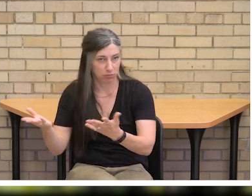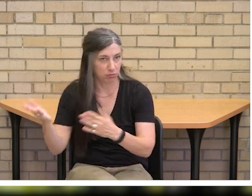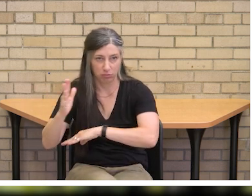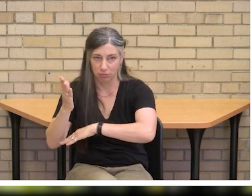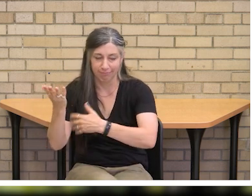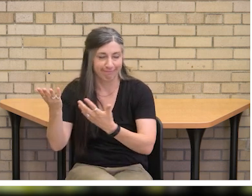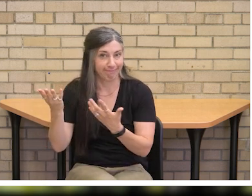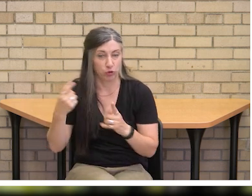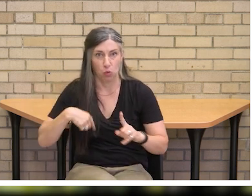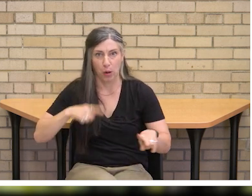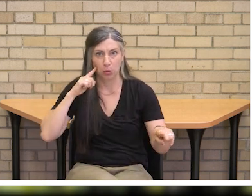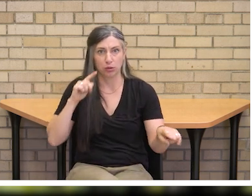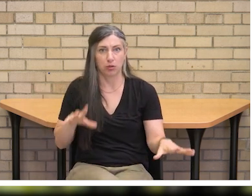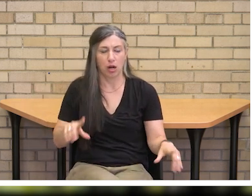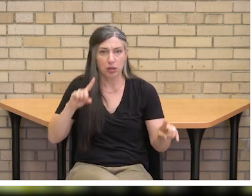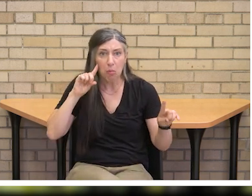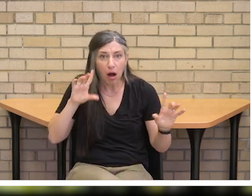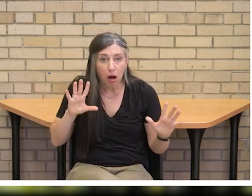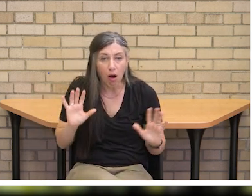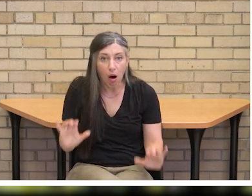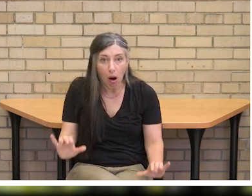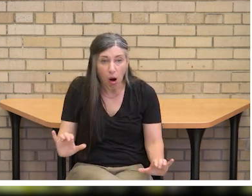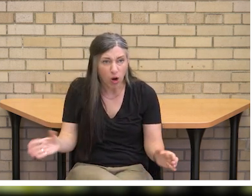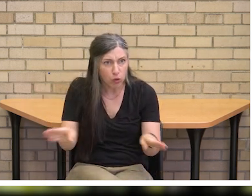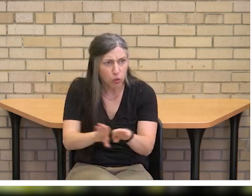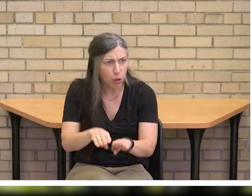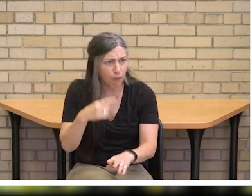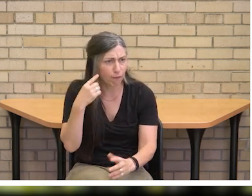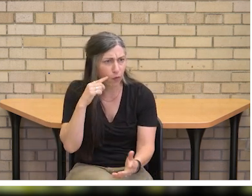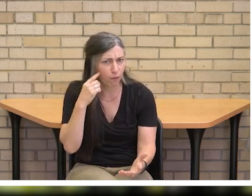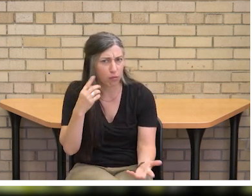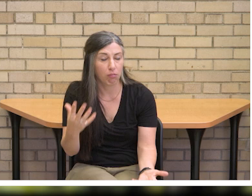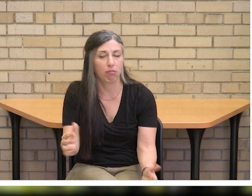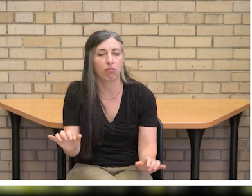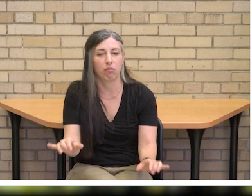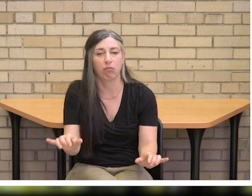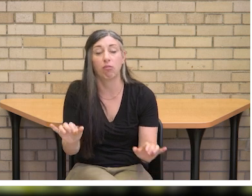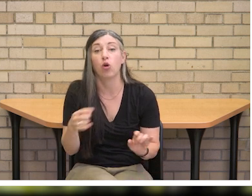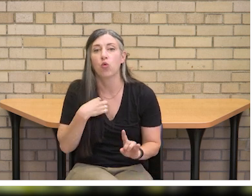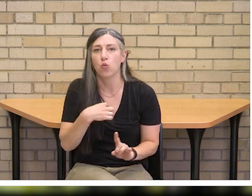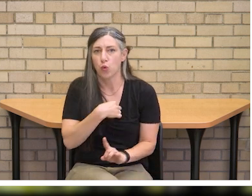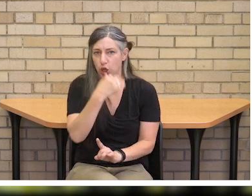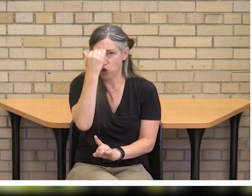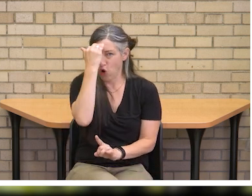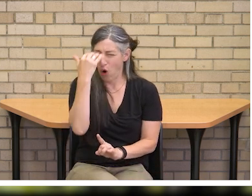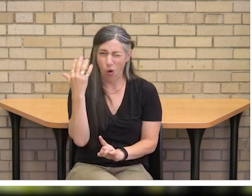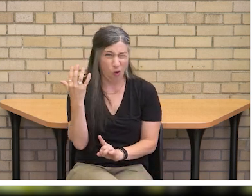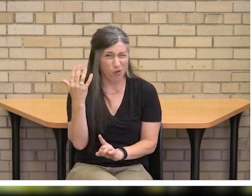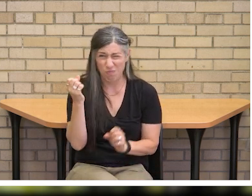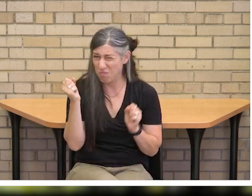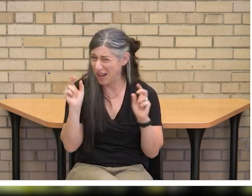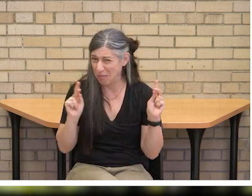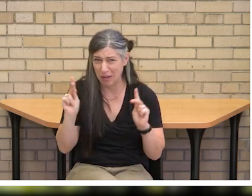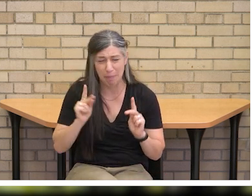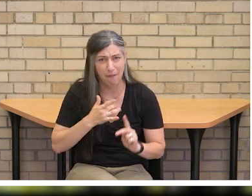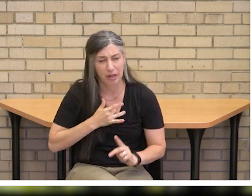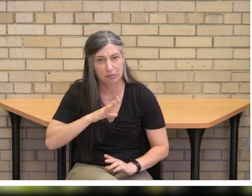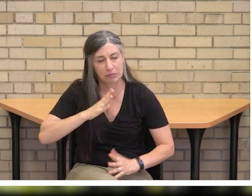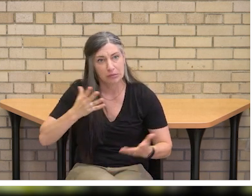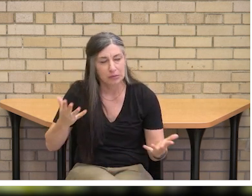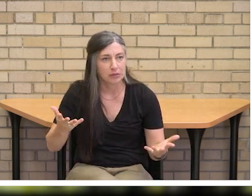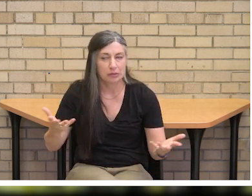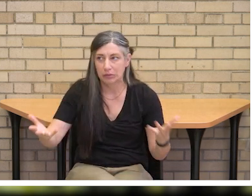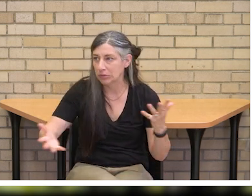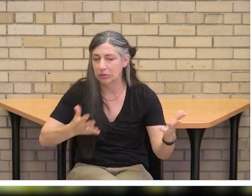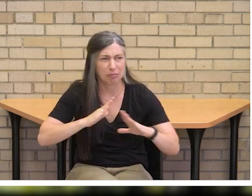That came as a surprise to a lot of people, and we know it's been a huge inconvenience to the neighborhoods